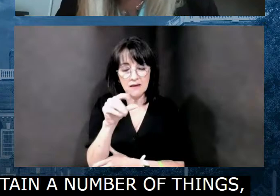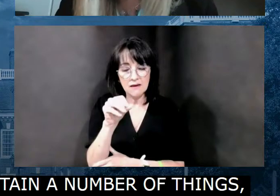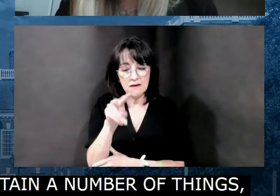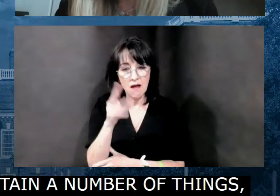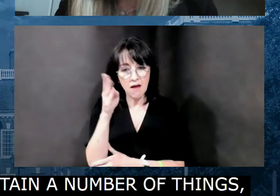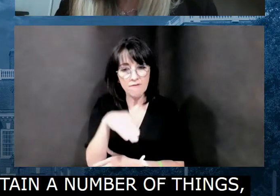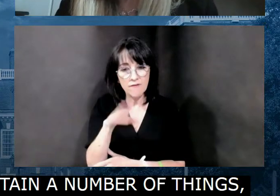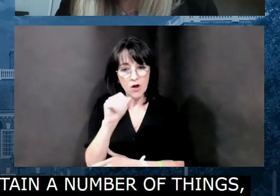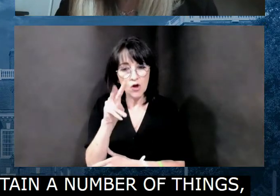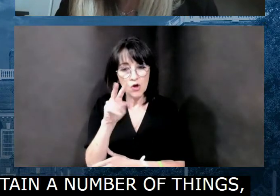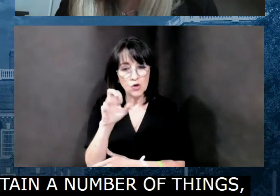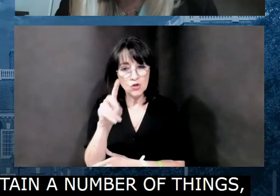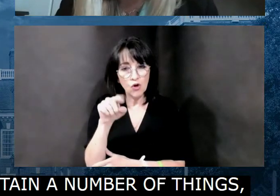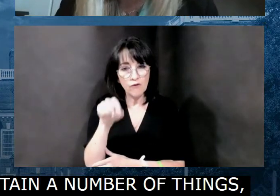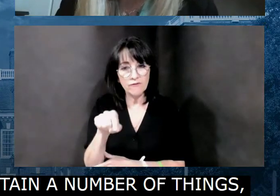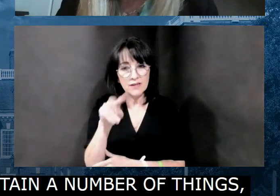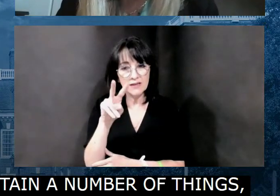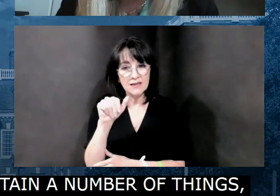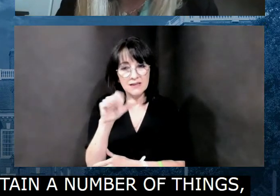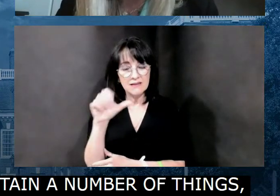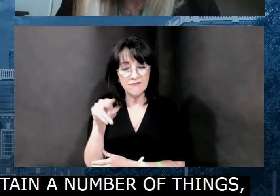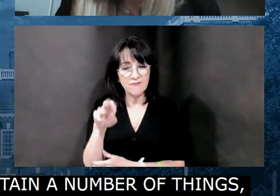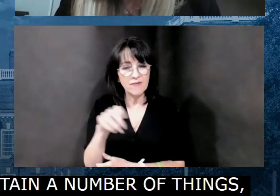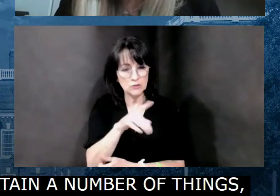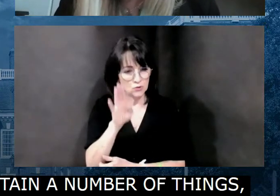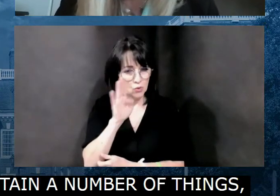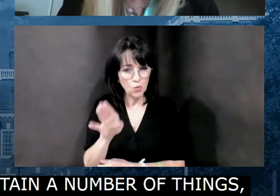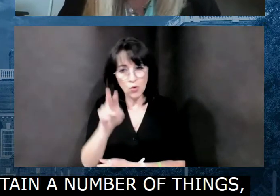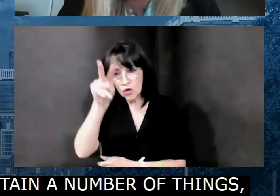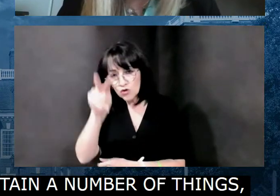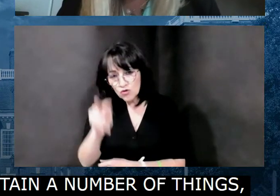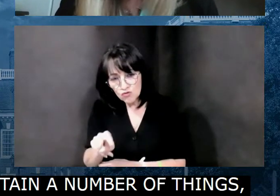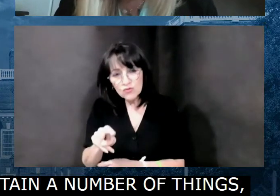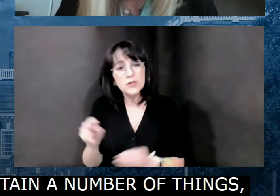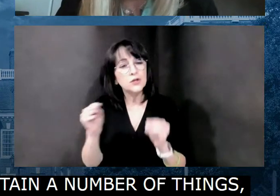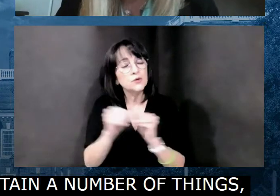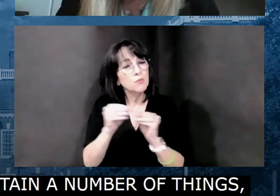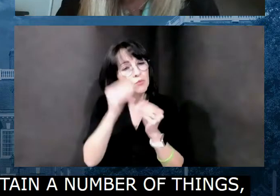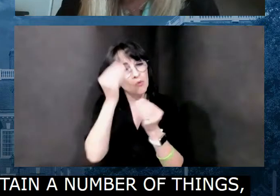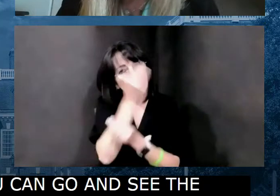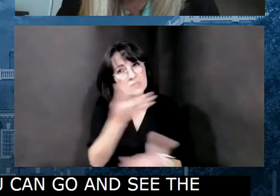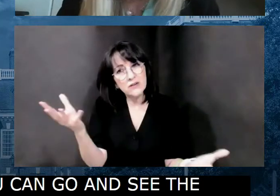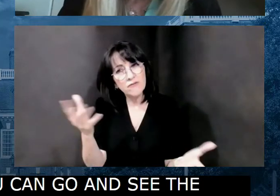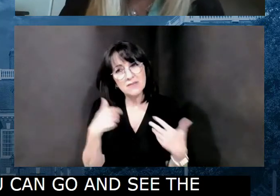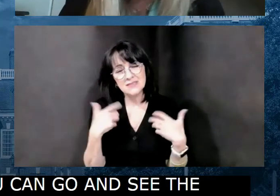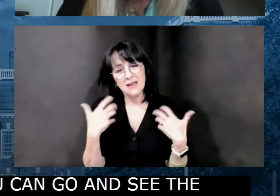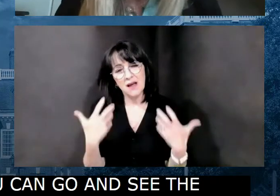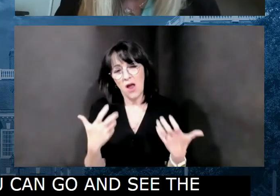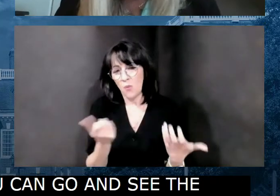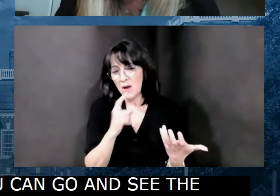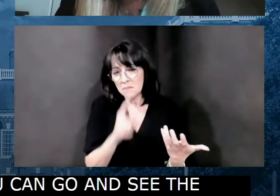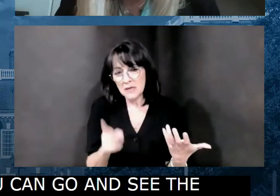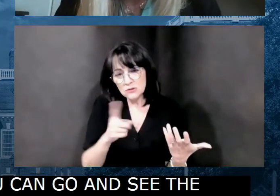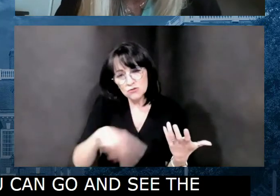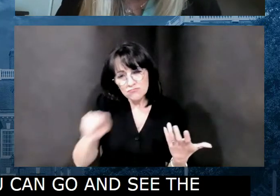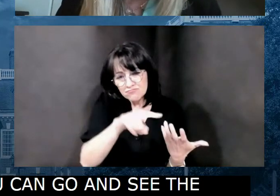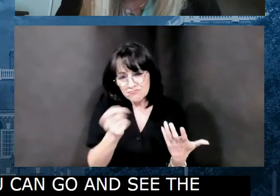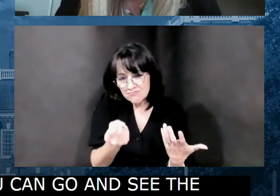you'll find more information there. But I just want to reassure you that there are